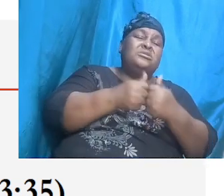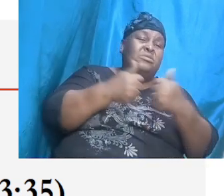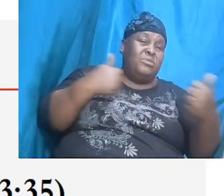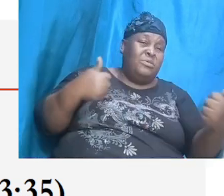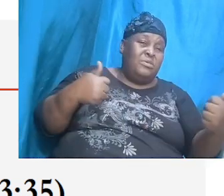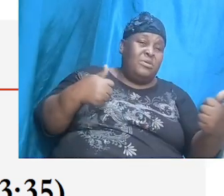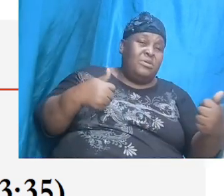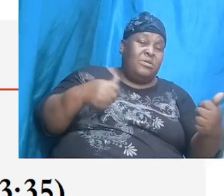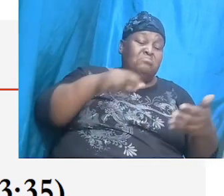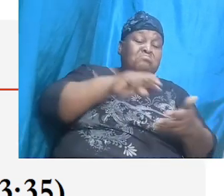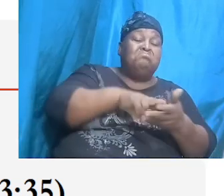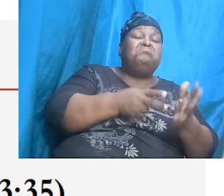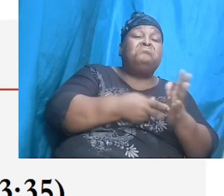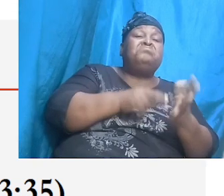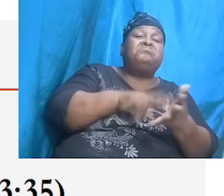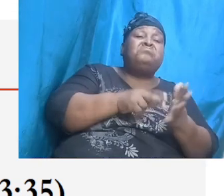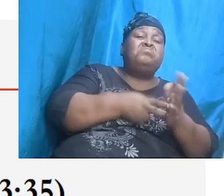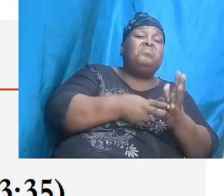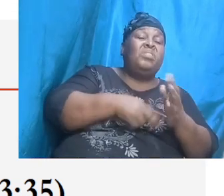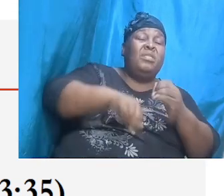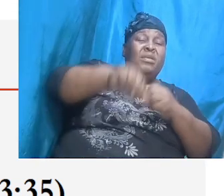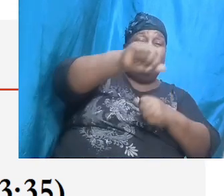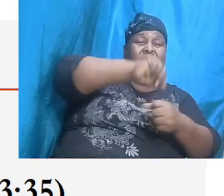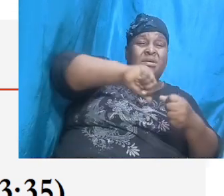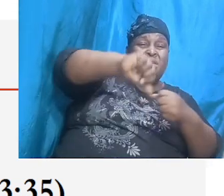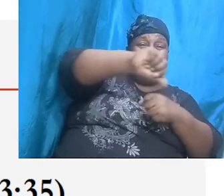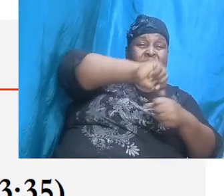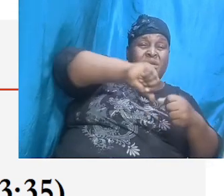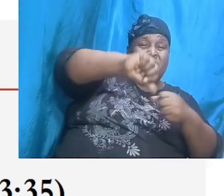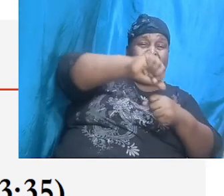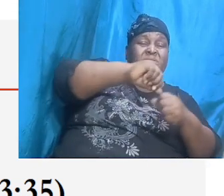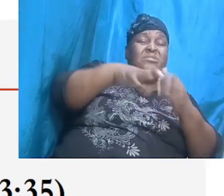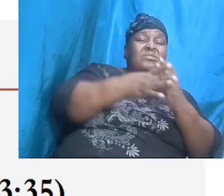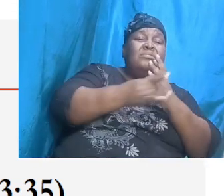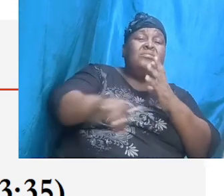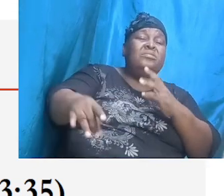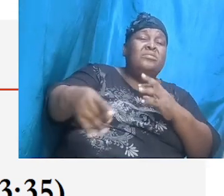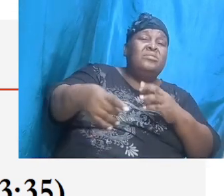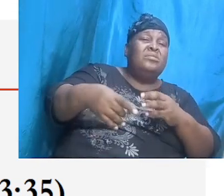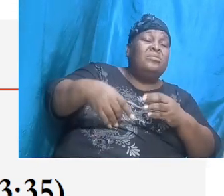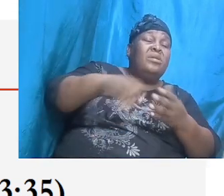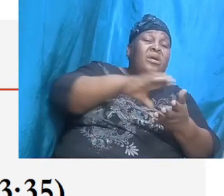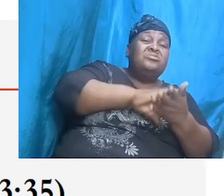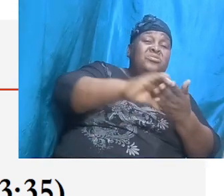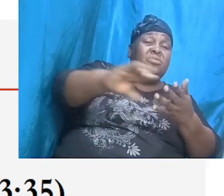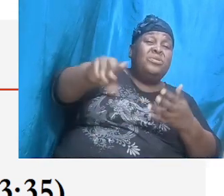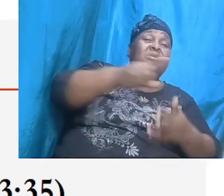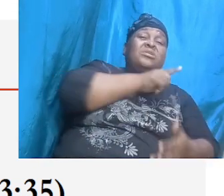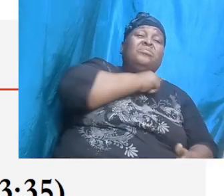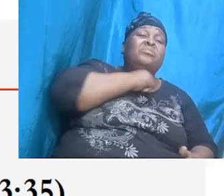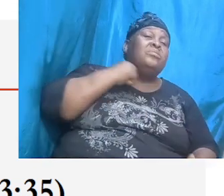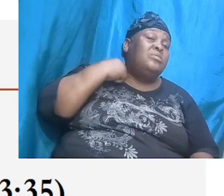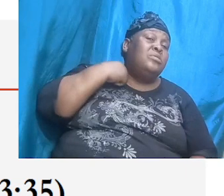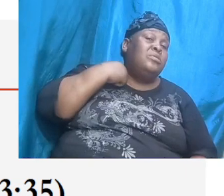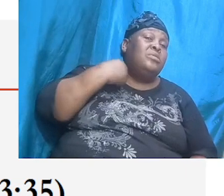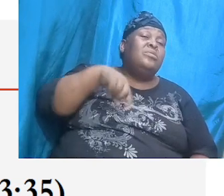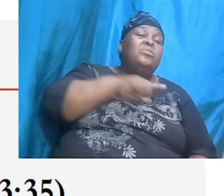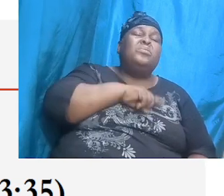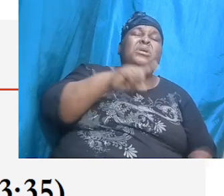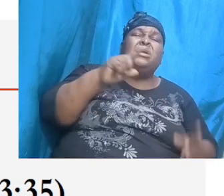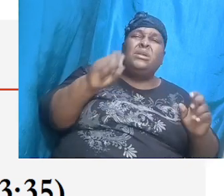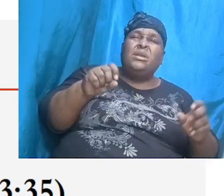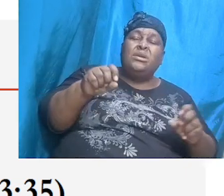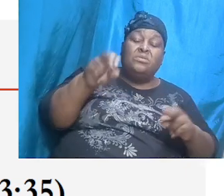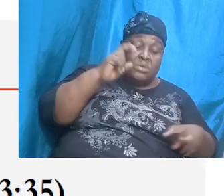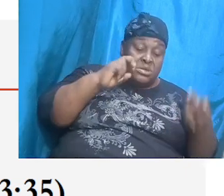the fact that the anointed oil consecrated the priest, it means that we need to check ourselves, praise God,